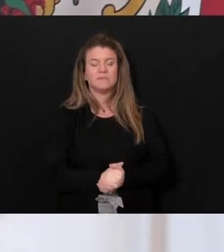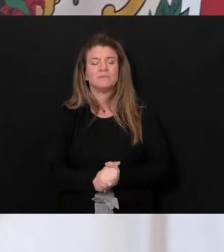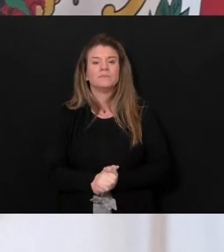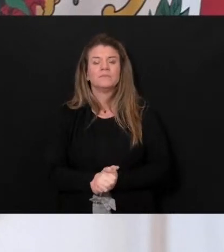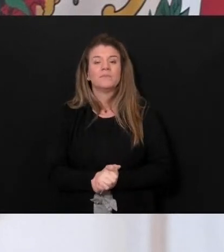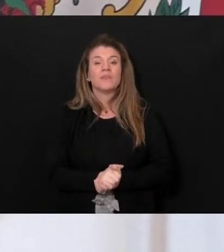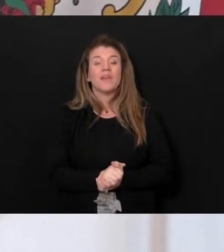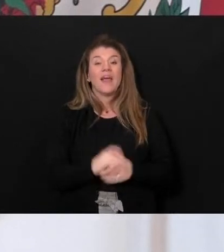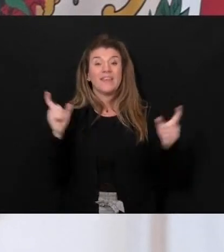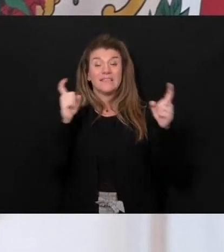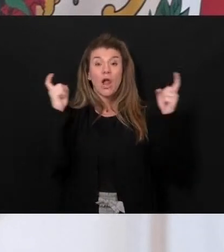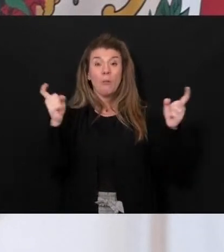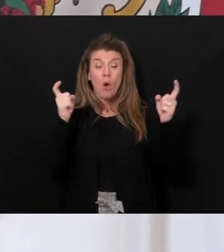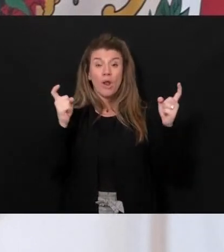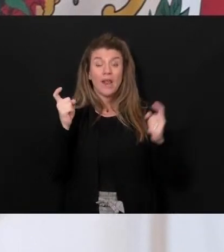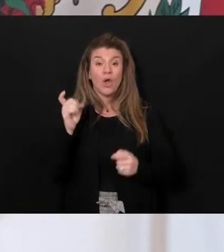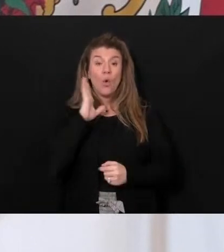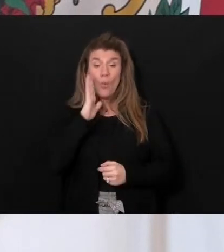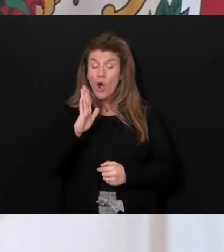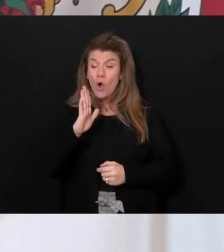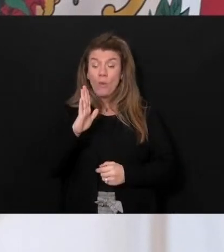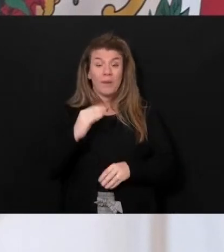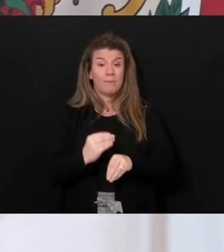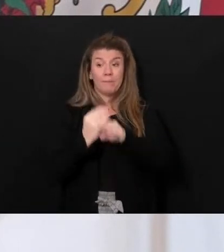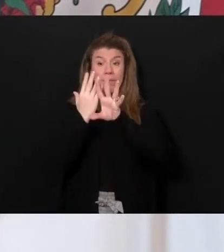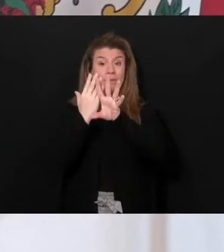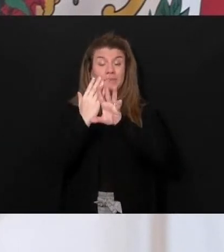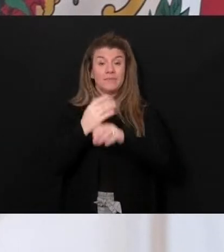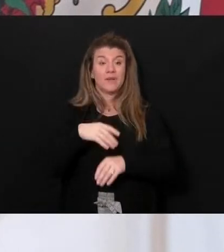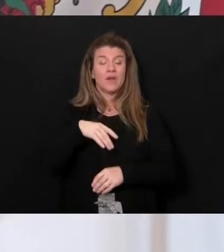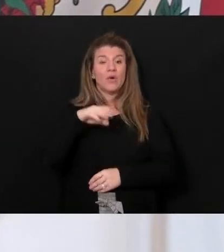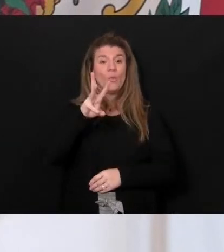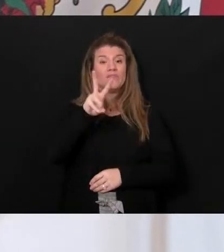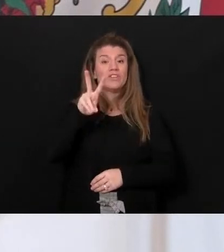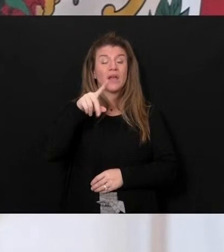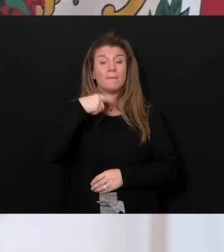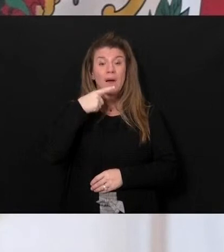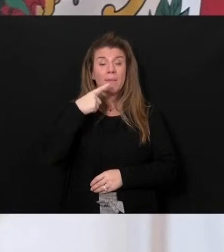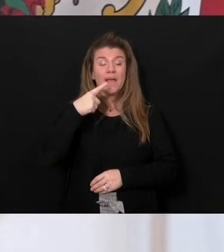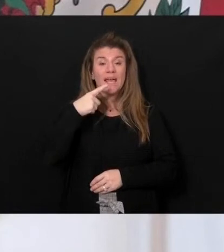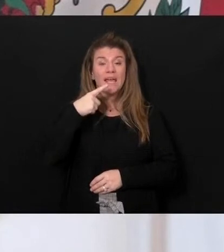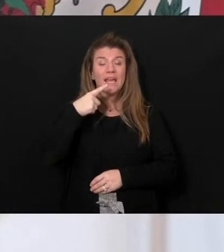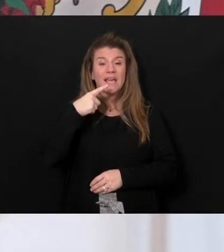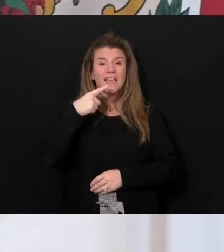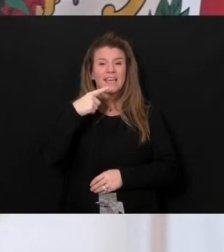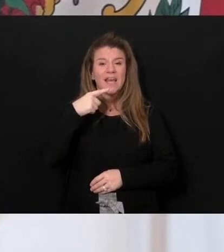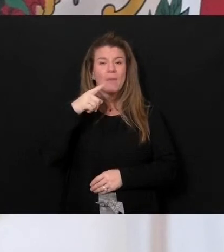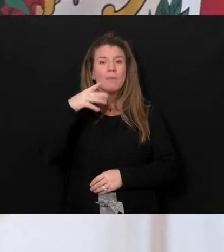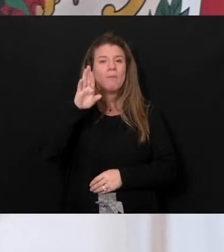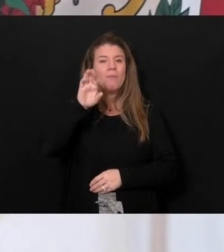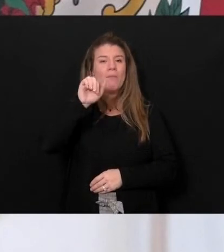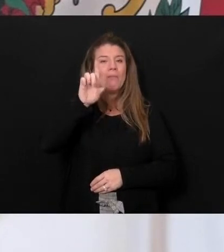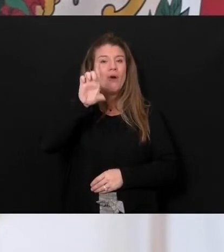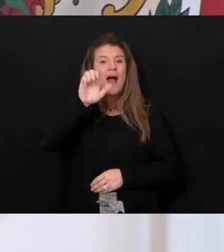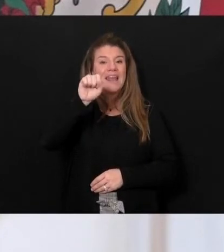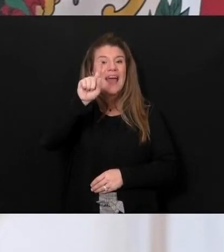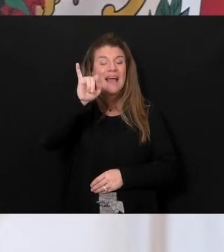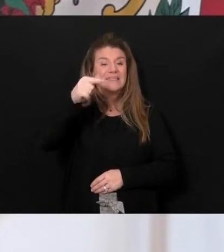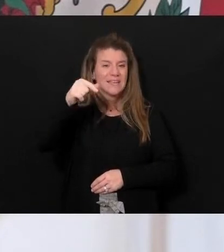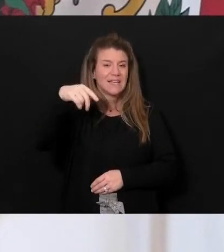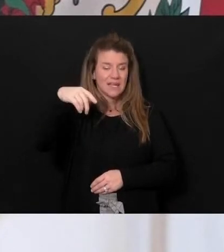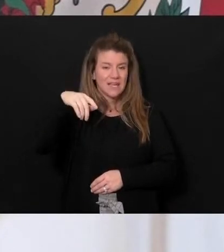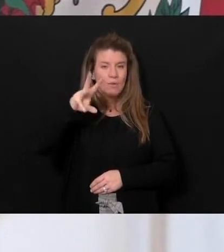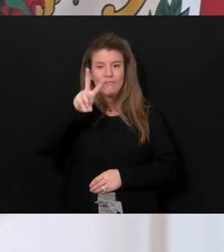The ceremony will be broadcast by West Virginia Public Radio, West Virginia Public Broadcasting and everything,